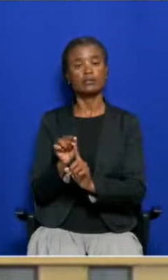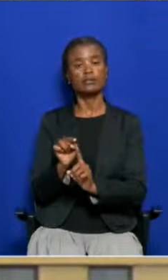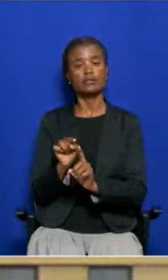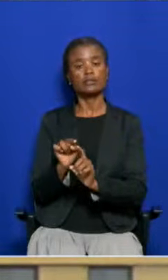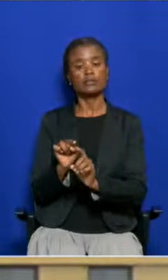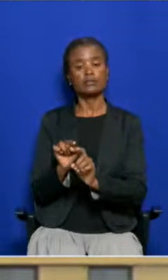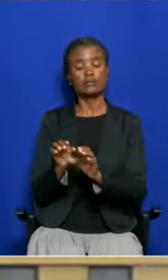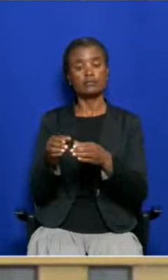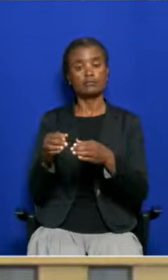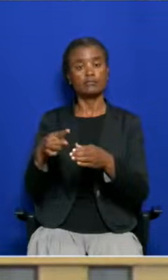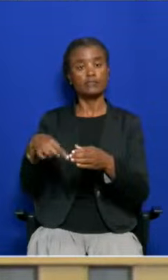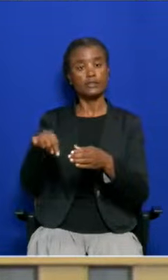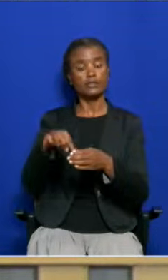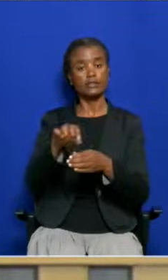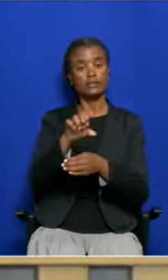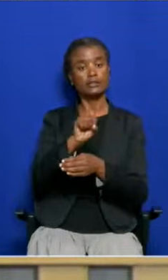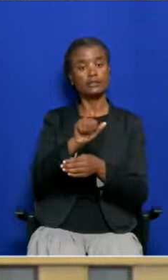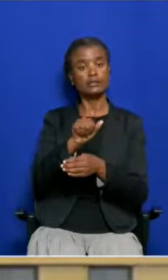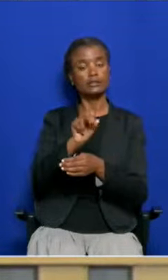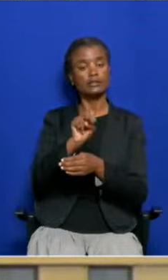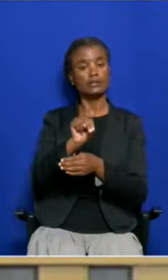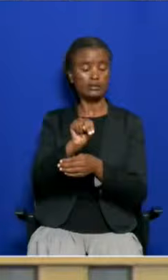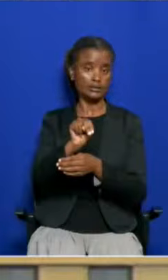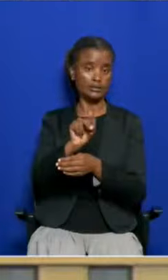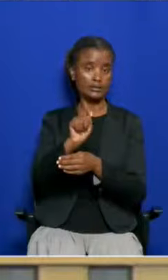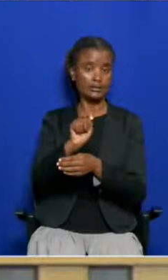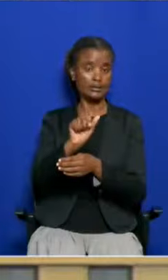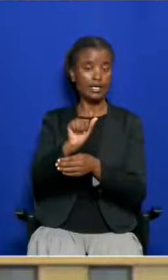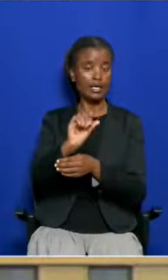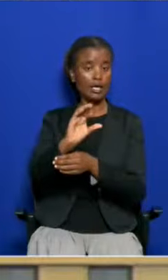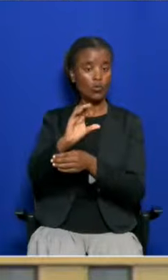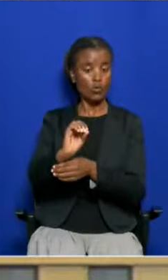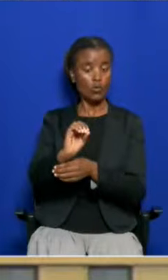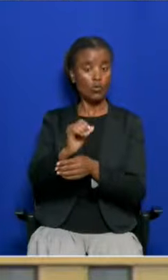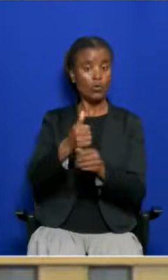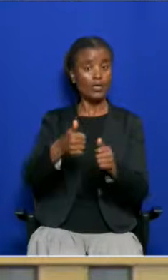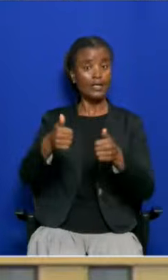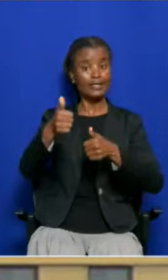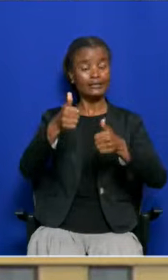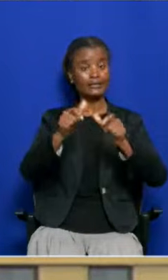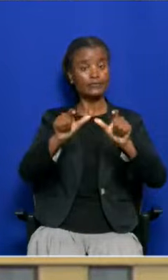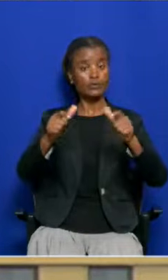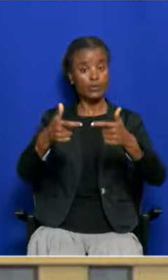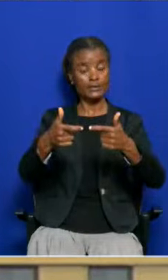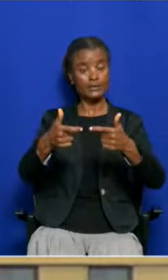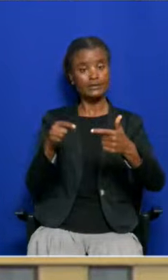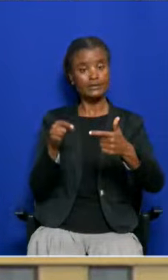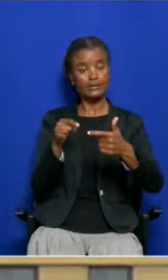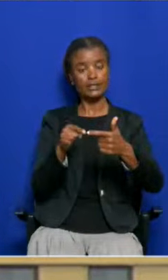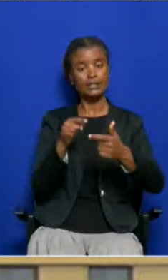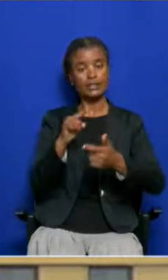Executive Committee, they then decided to go and meet